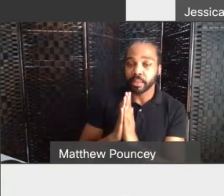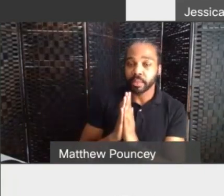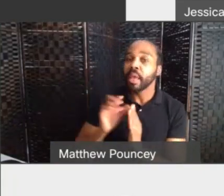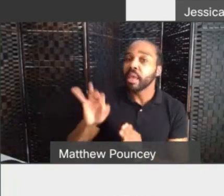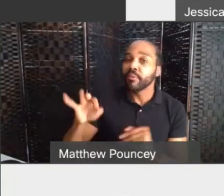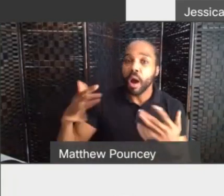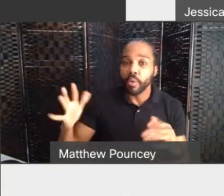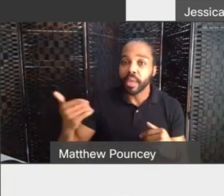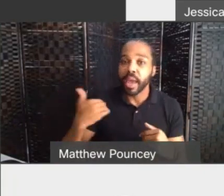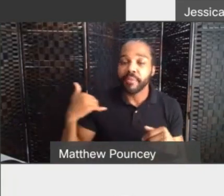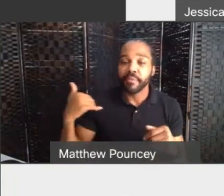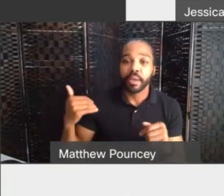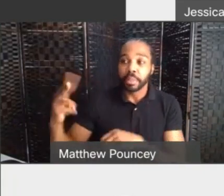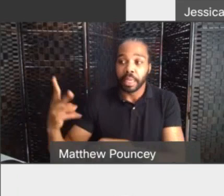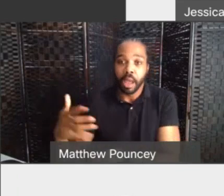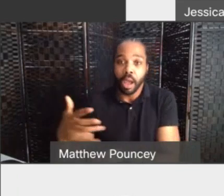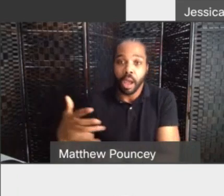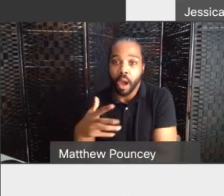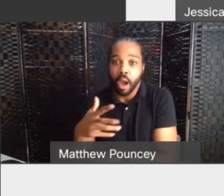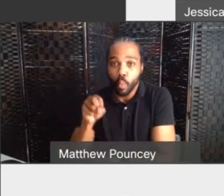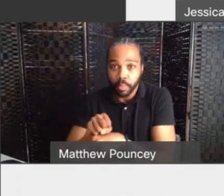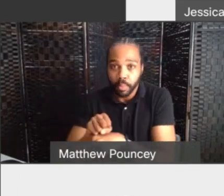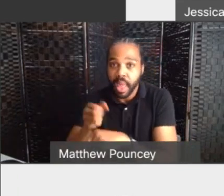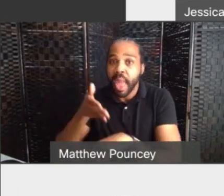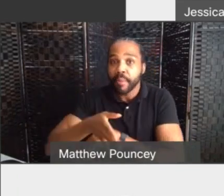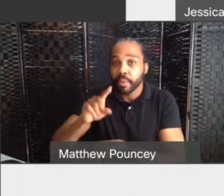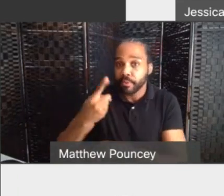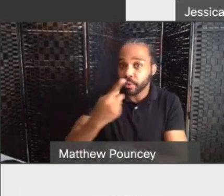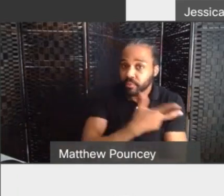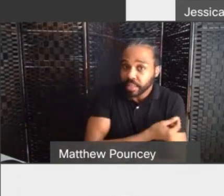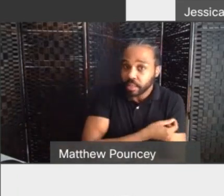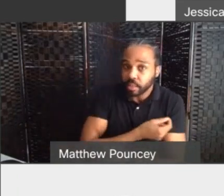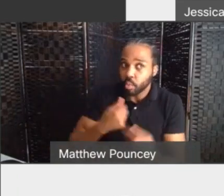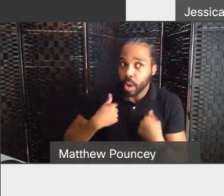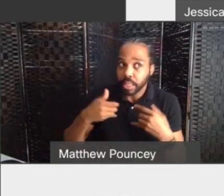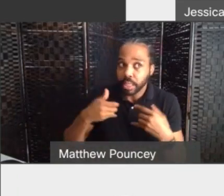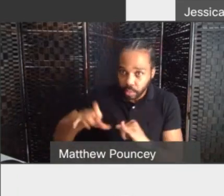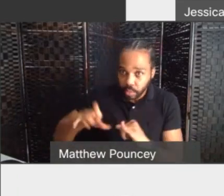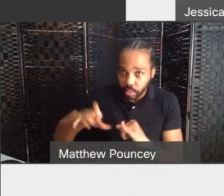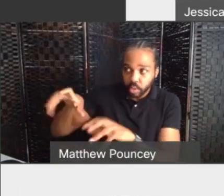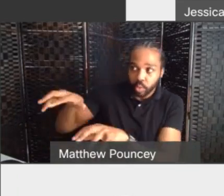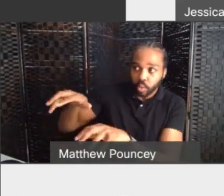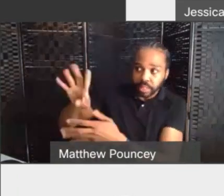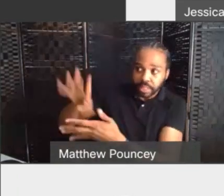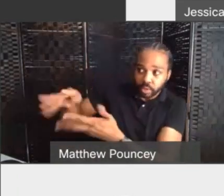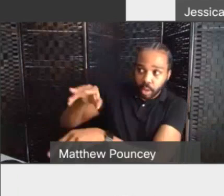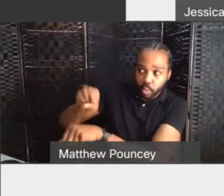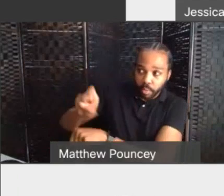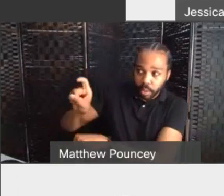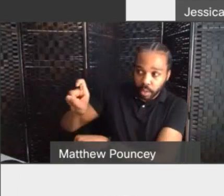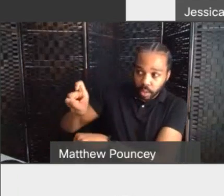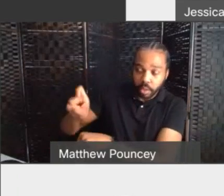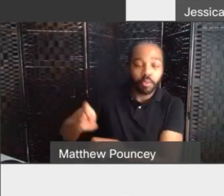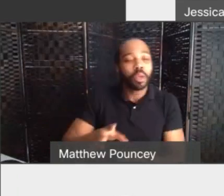follow-up appointment when they got their first vaccine, do they still need to schedule the second vaccine? Are we talking about staff or are we